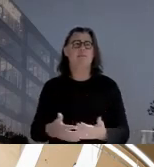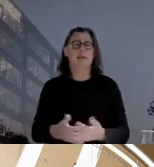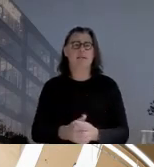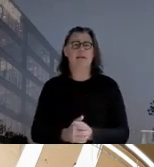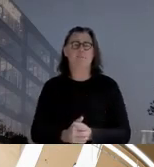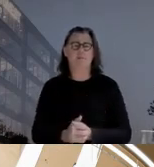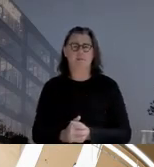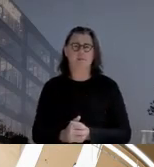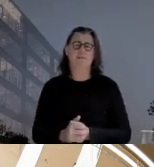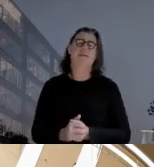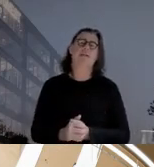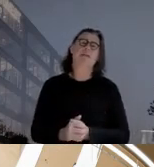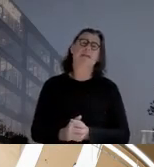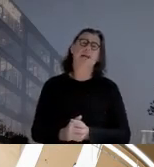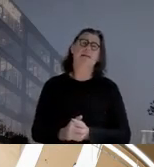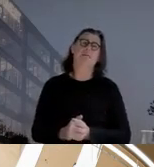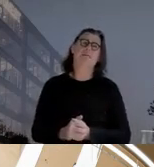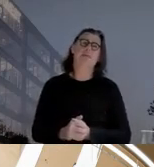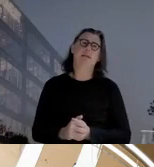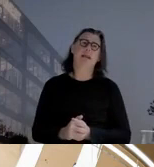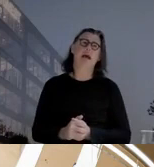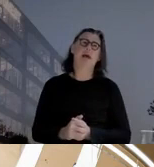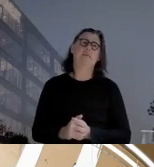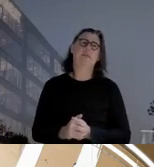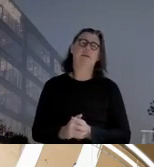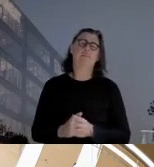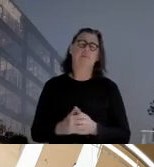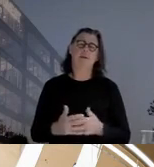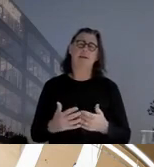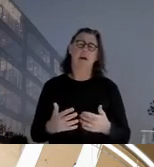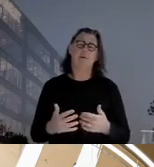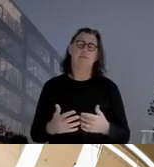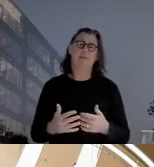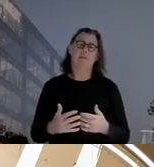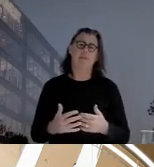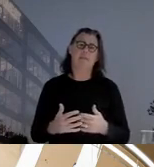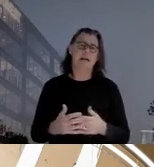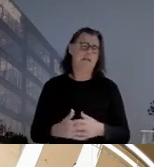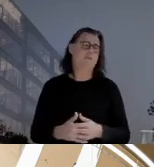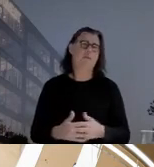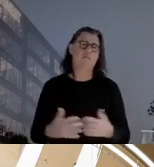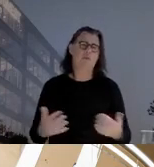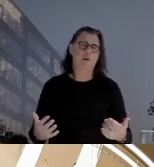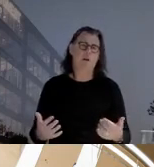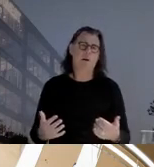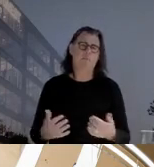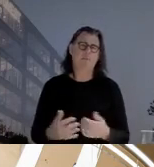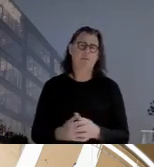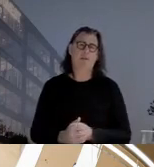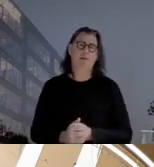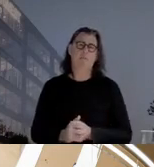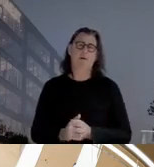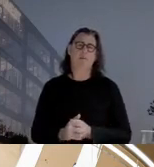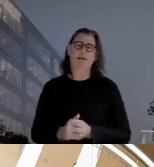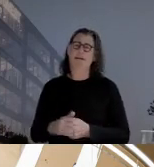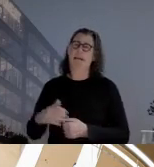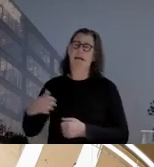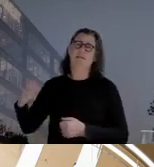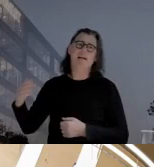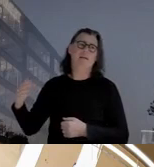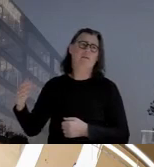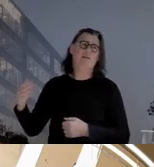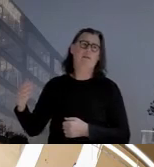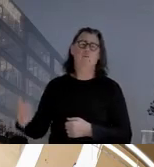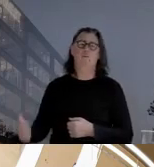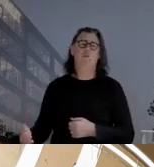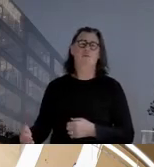assemblies can be maintainable, then we can have the embodied carbon of materials last for much, much longer. But when you get